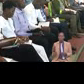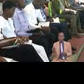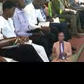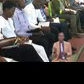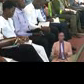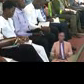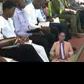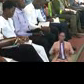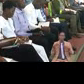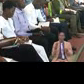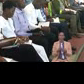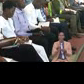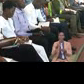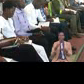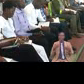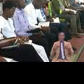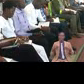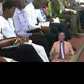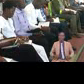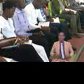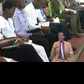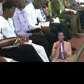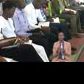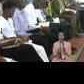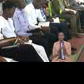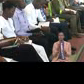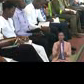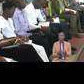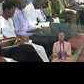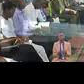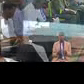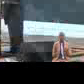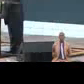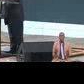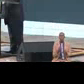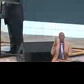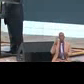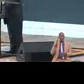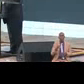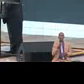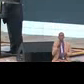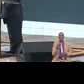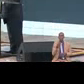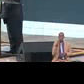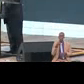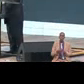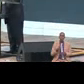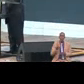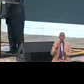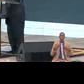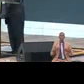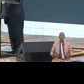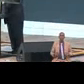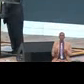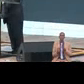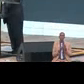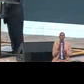therefore reign in your mortal body. Sin will not reign in your